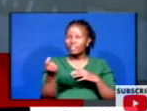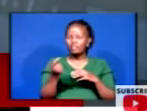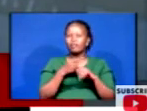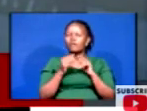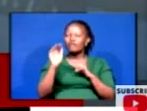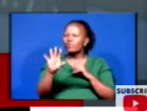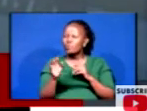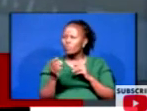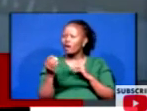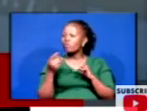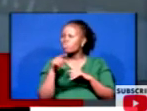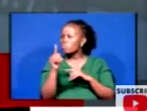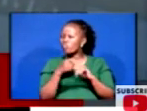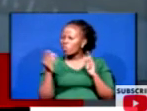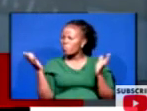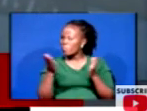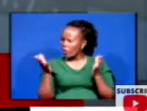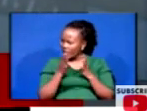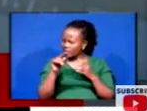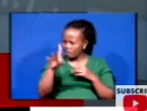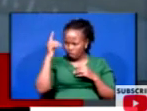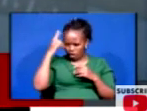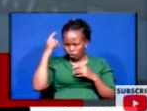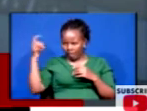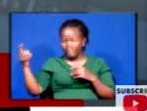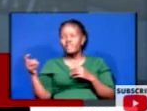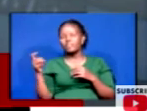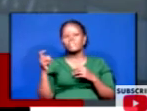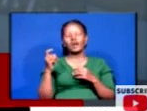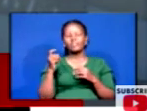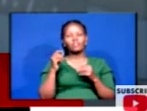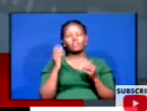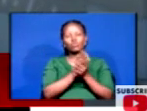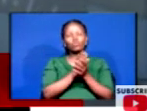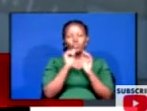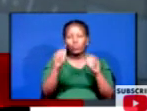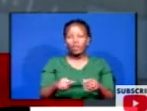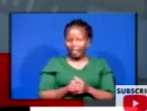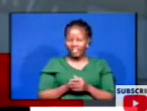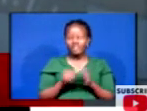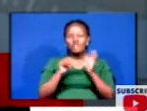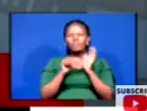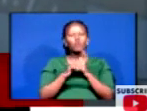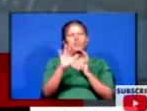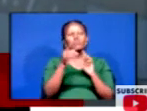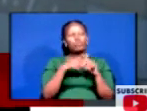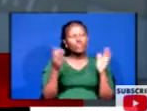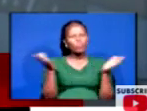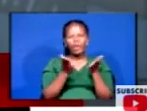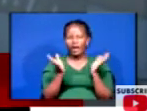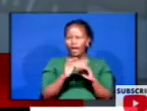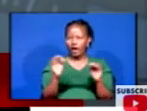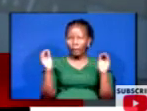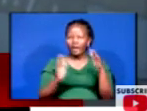from, that your dreams, as Obama said, are valid, no matter what, where you come from. The Supreme